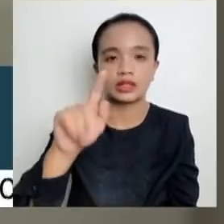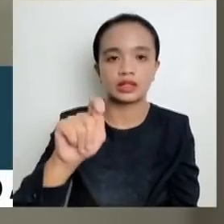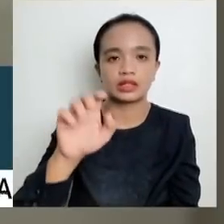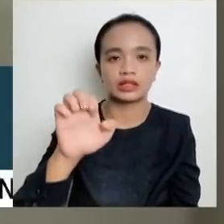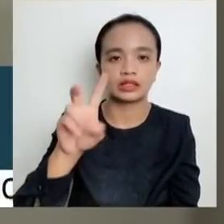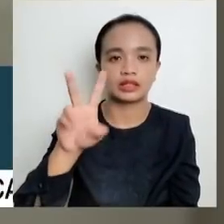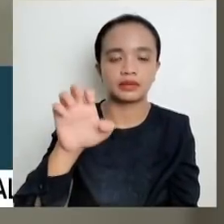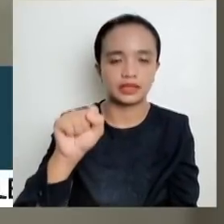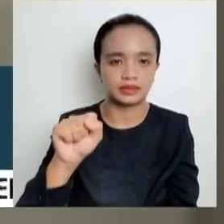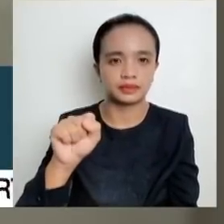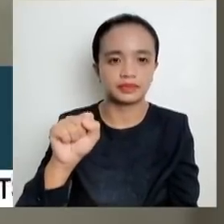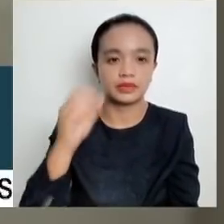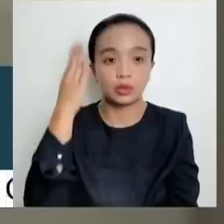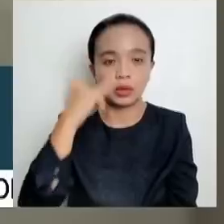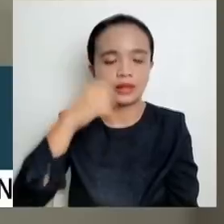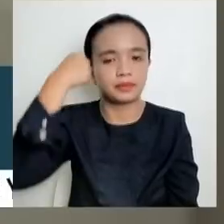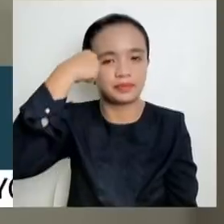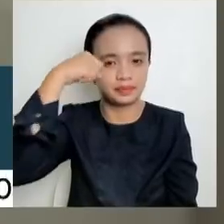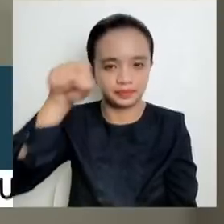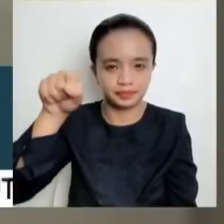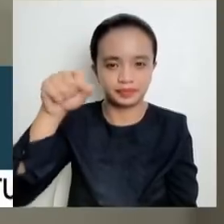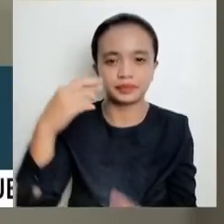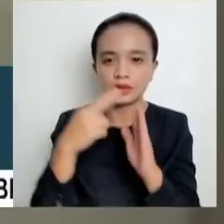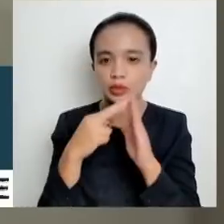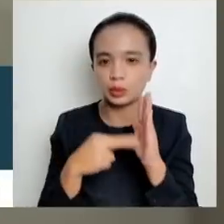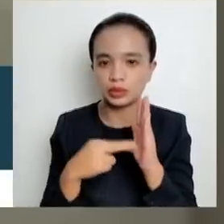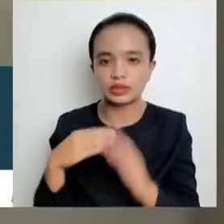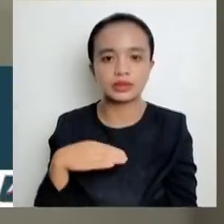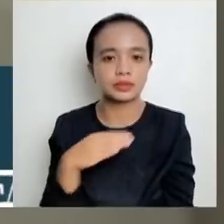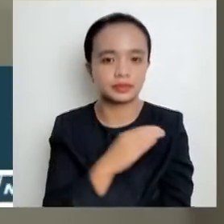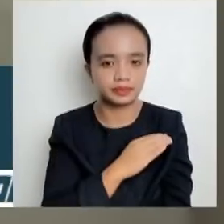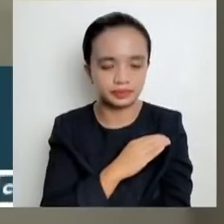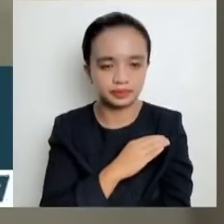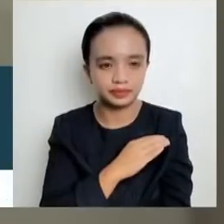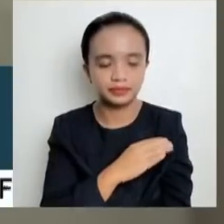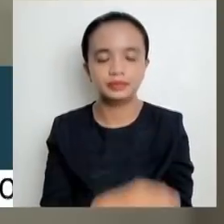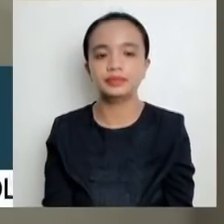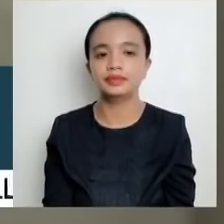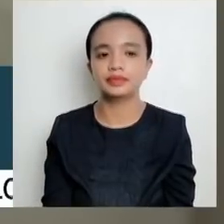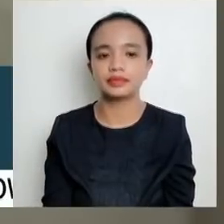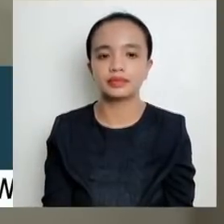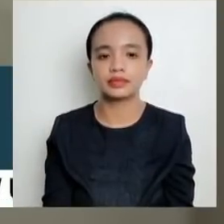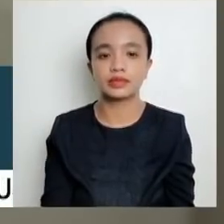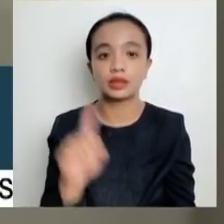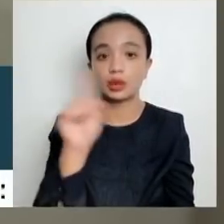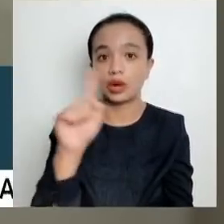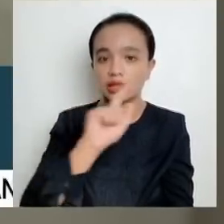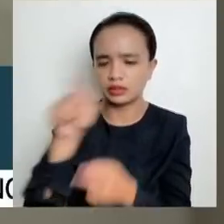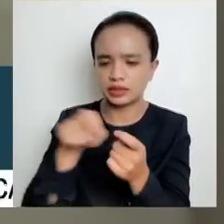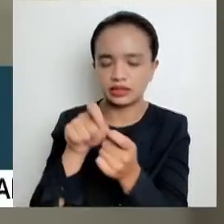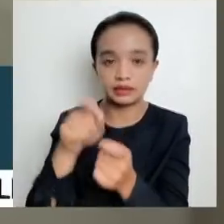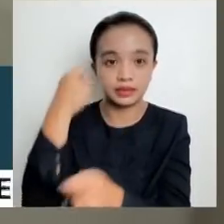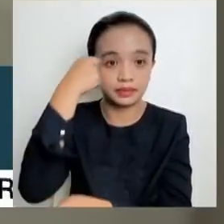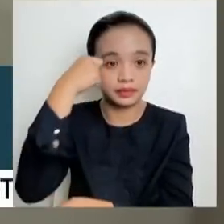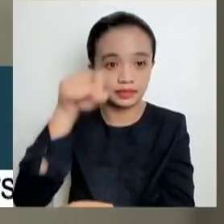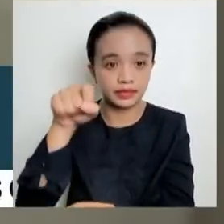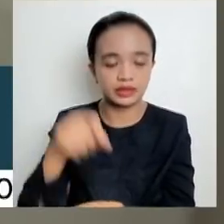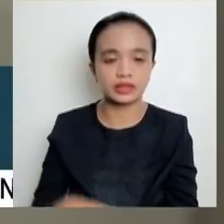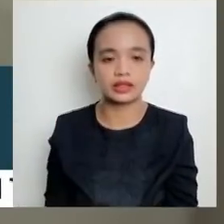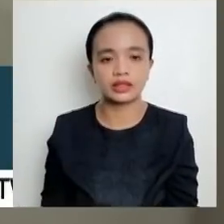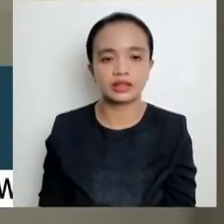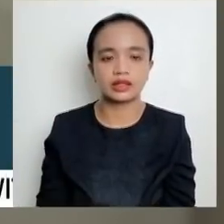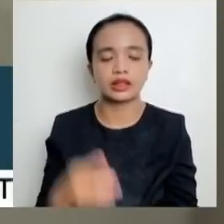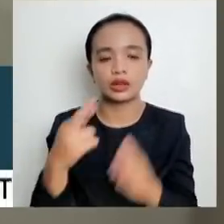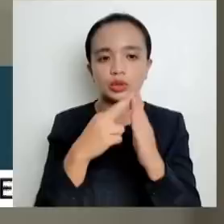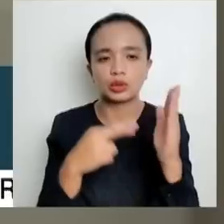for violation of the rules of the House of Representatives, particularly Rule 20,